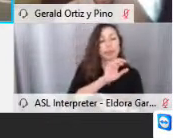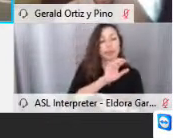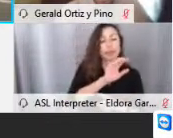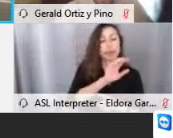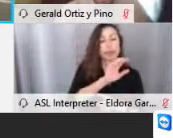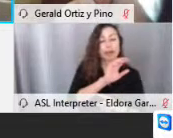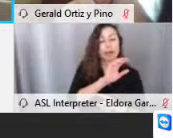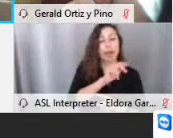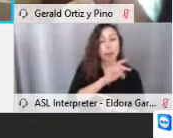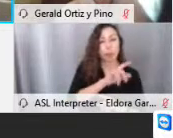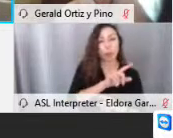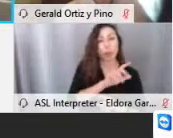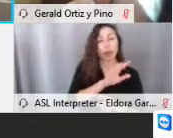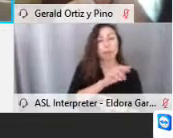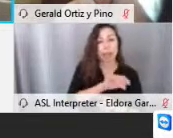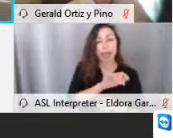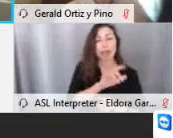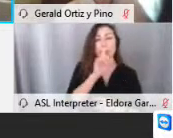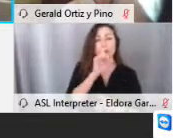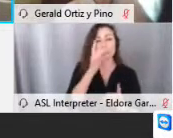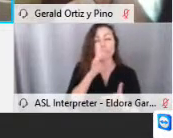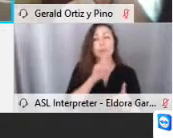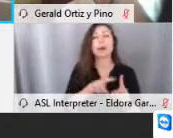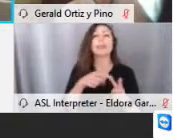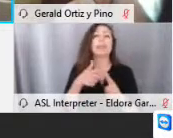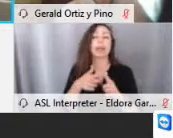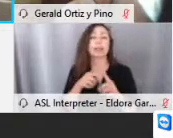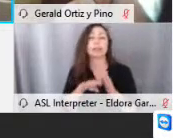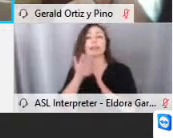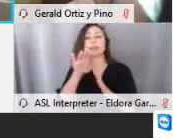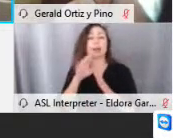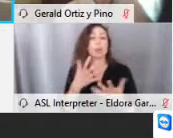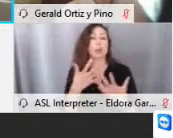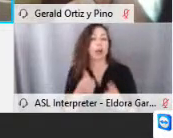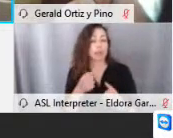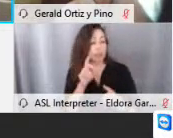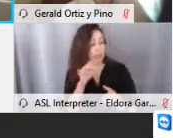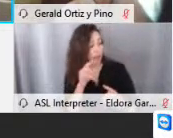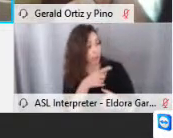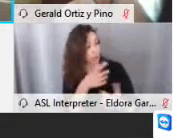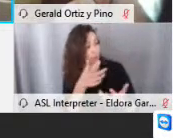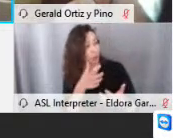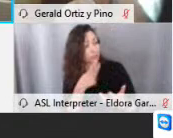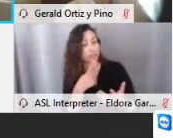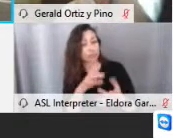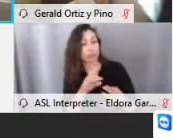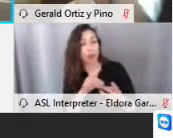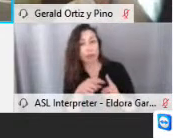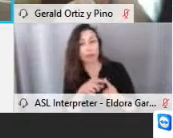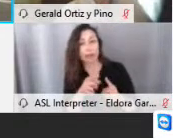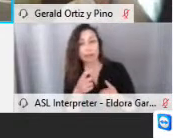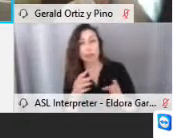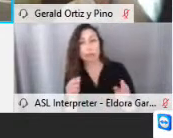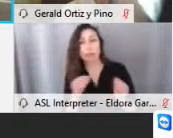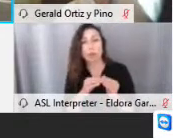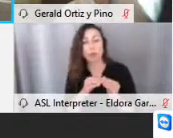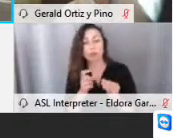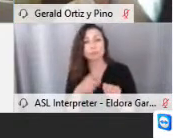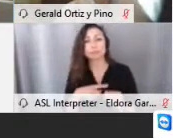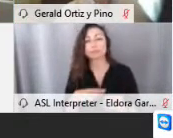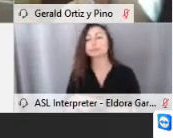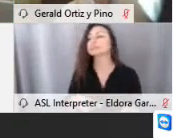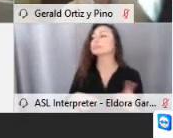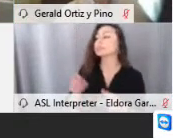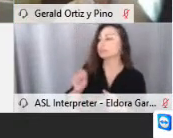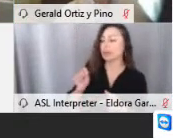see in June, fairly recovered. David, you want to jump in here and talk about this a little bit more? Yeah, I was also going to,